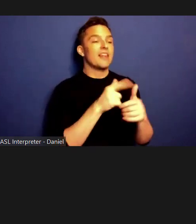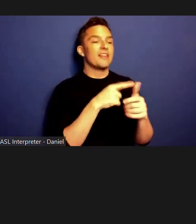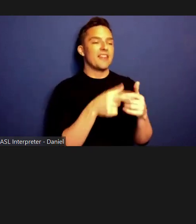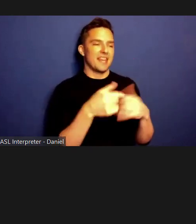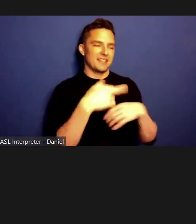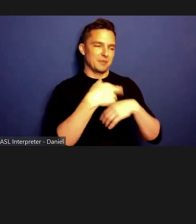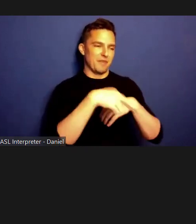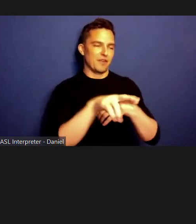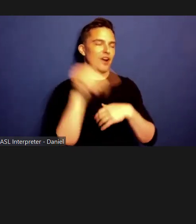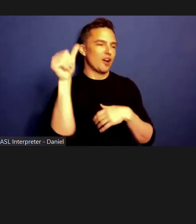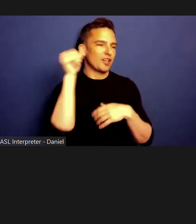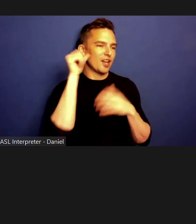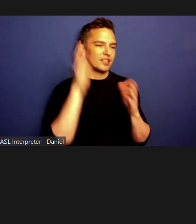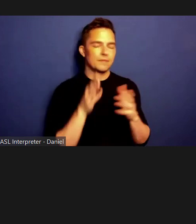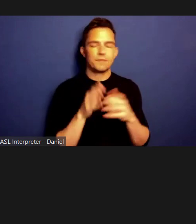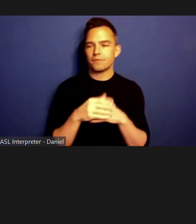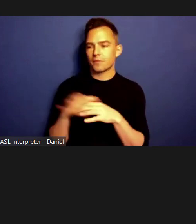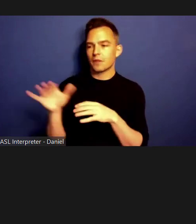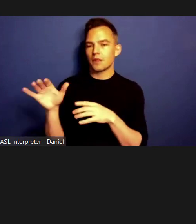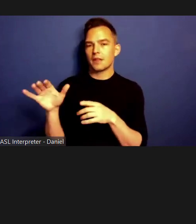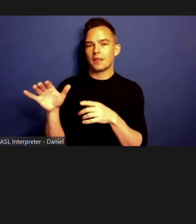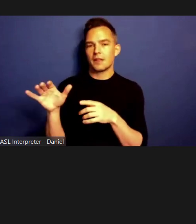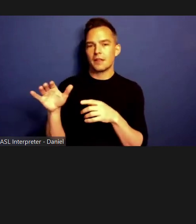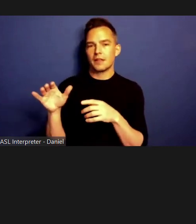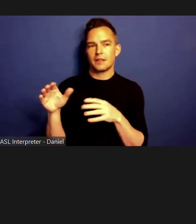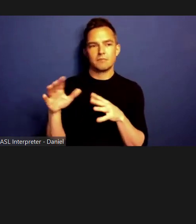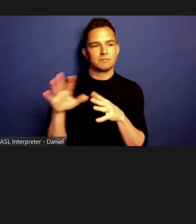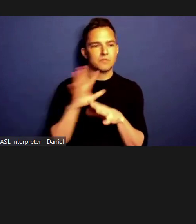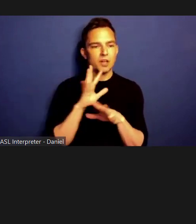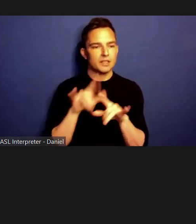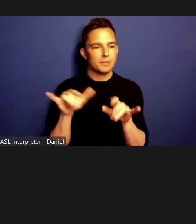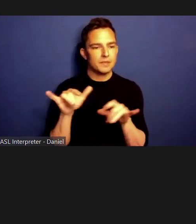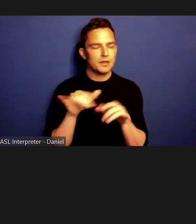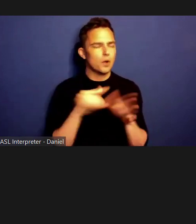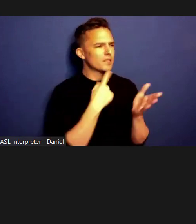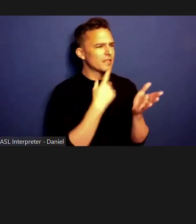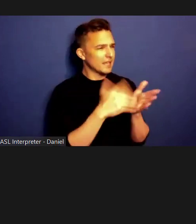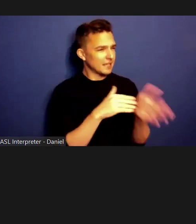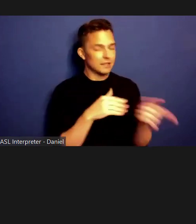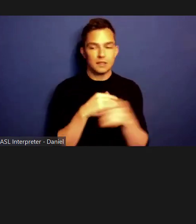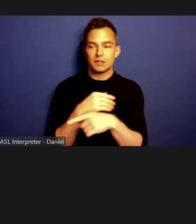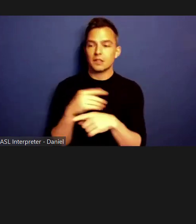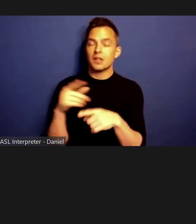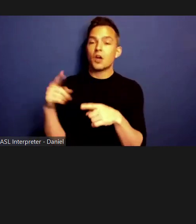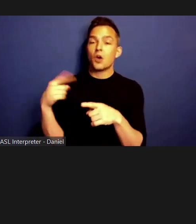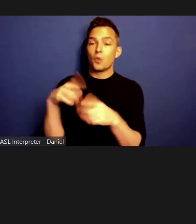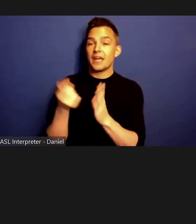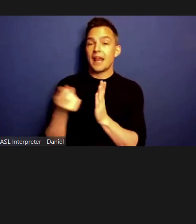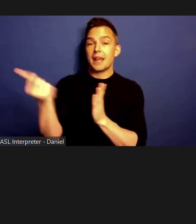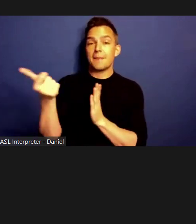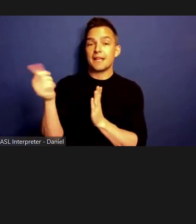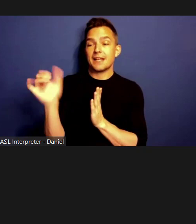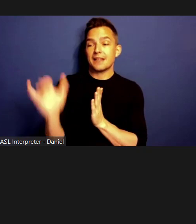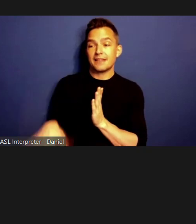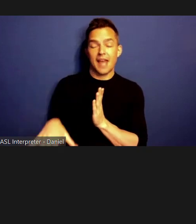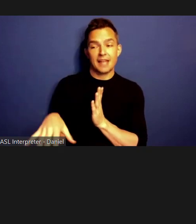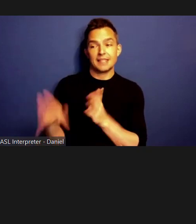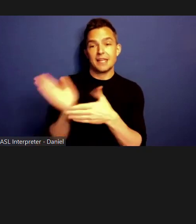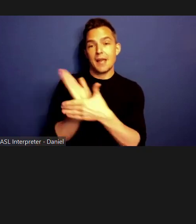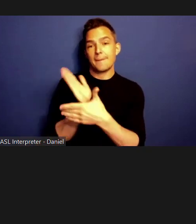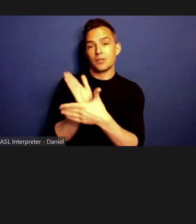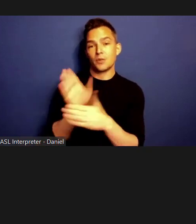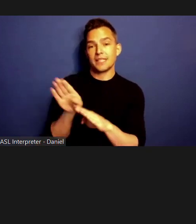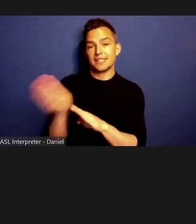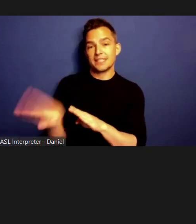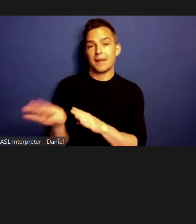audiologist. And we eliminate that in-between step. What's that, Terry? We eliminate that in-between step